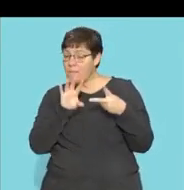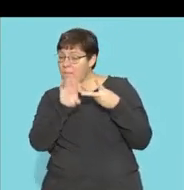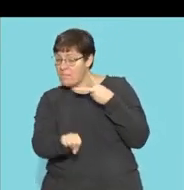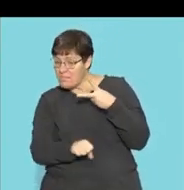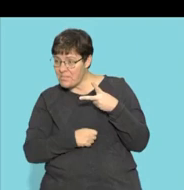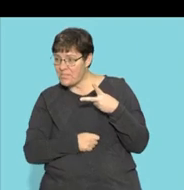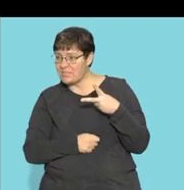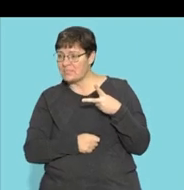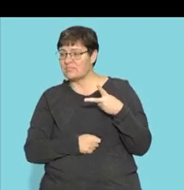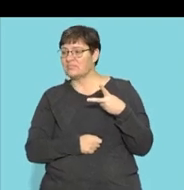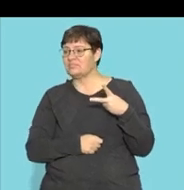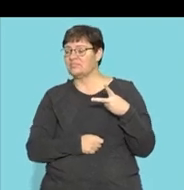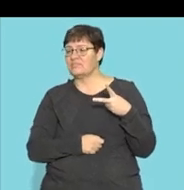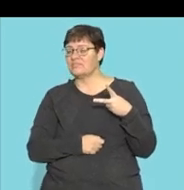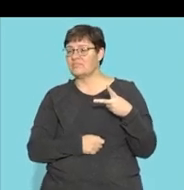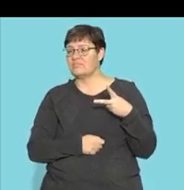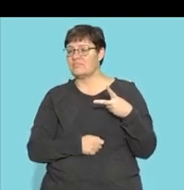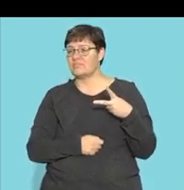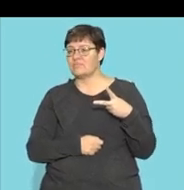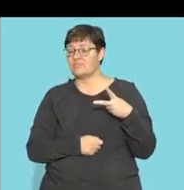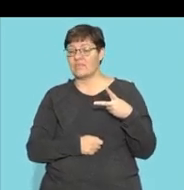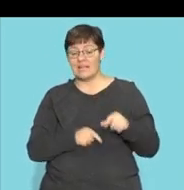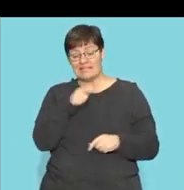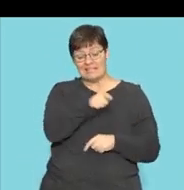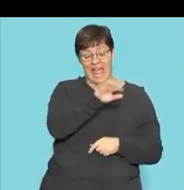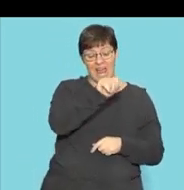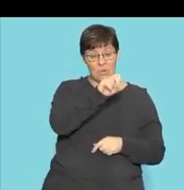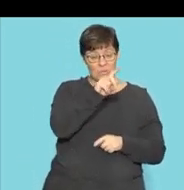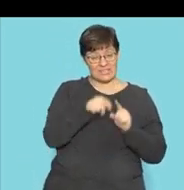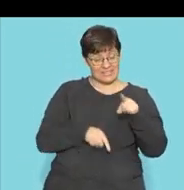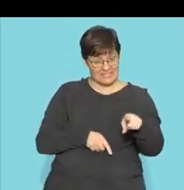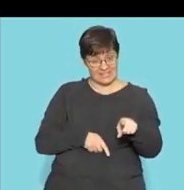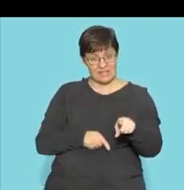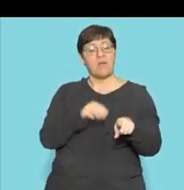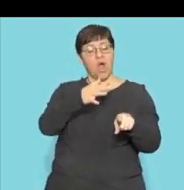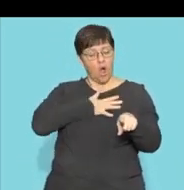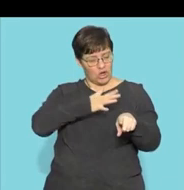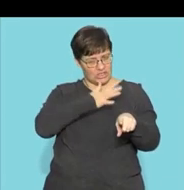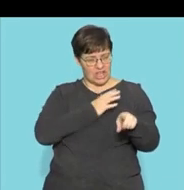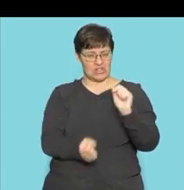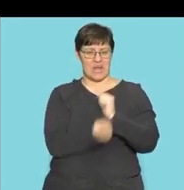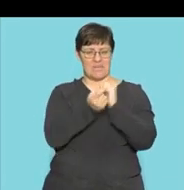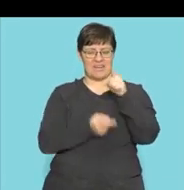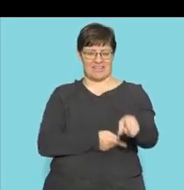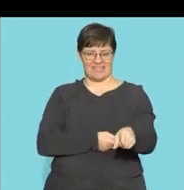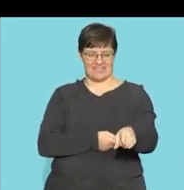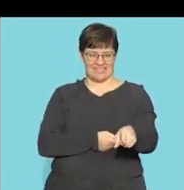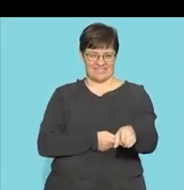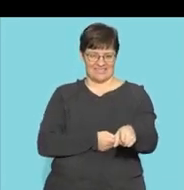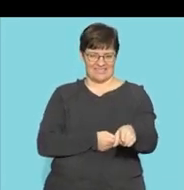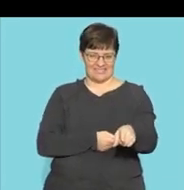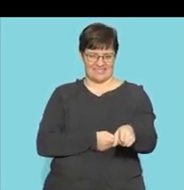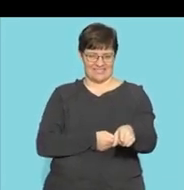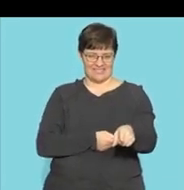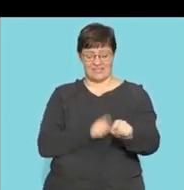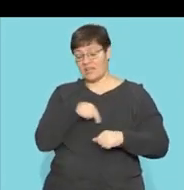know that. And we recognize that at the anode, there is oxidation